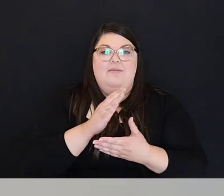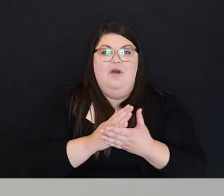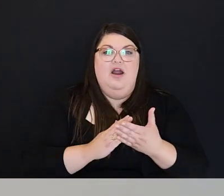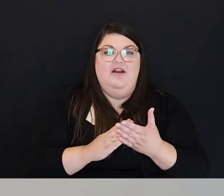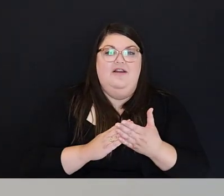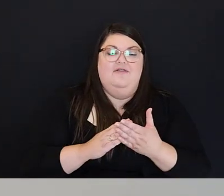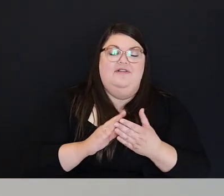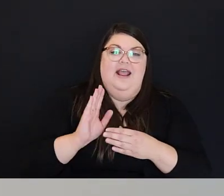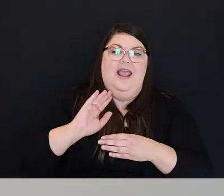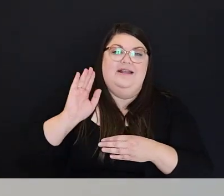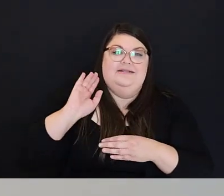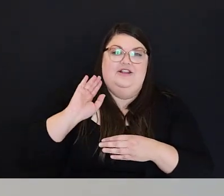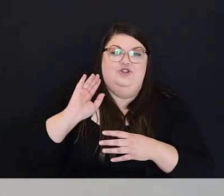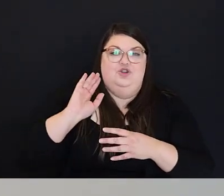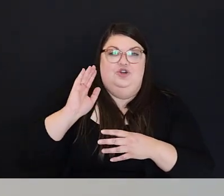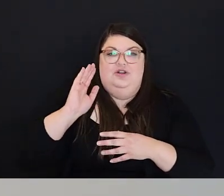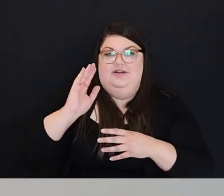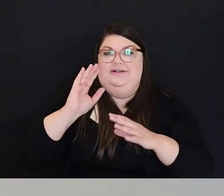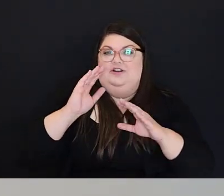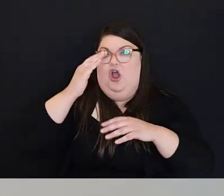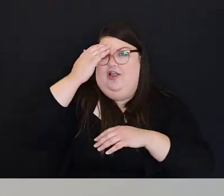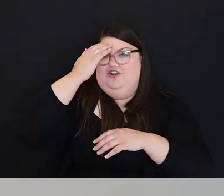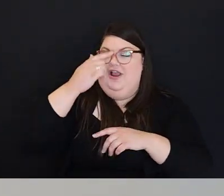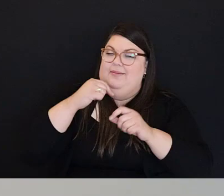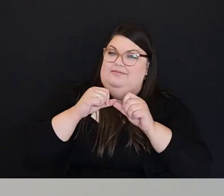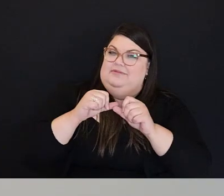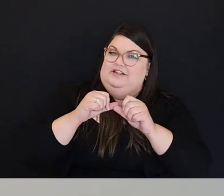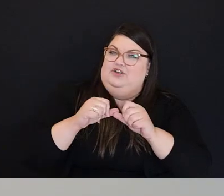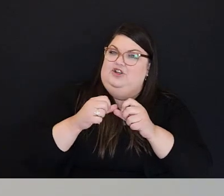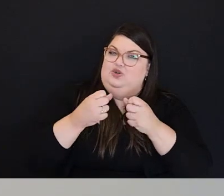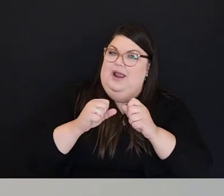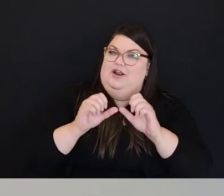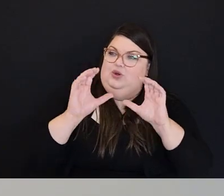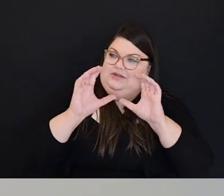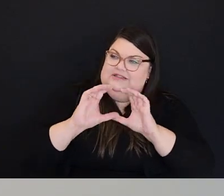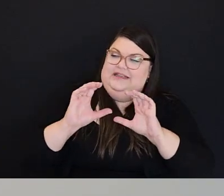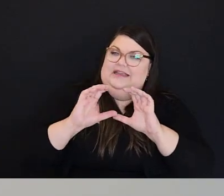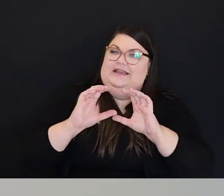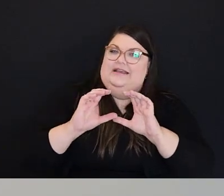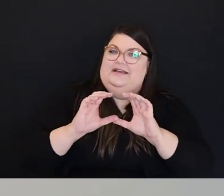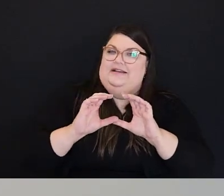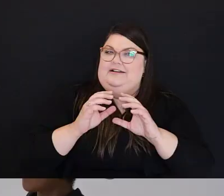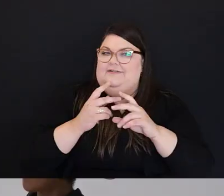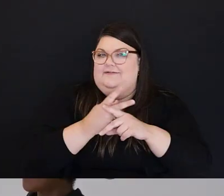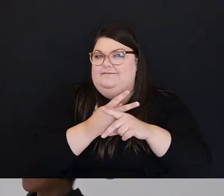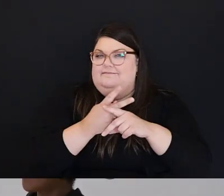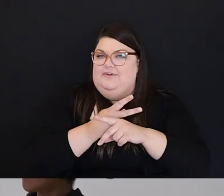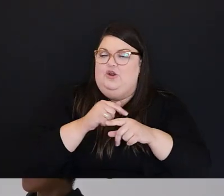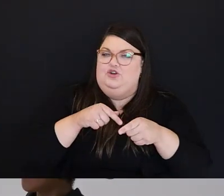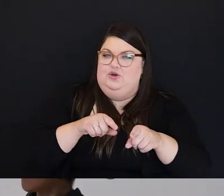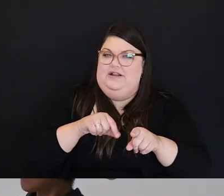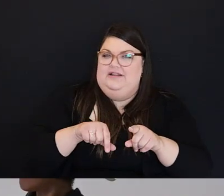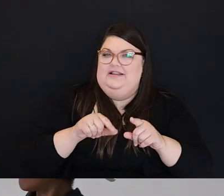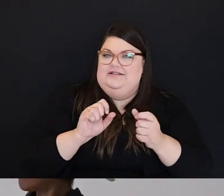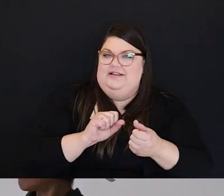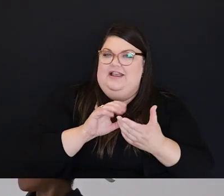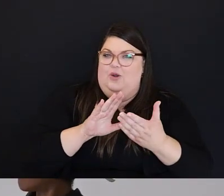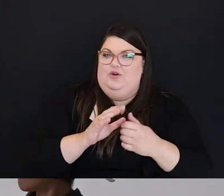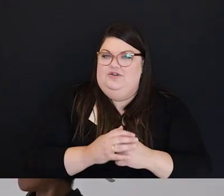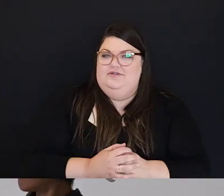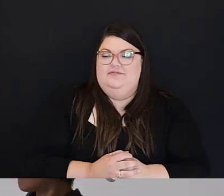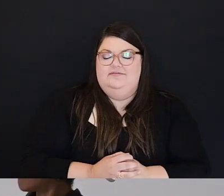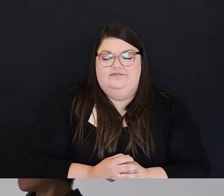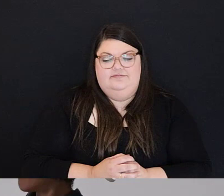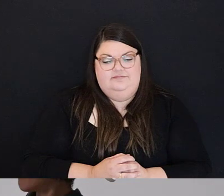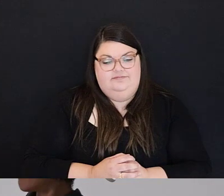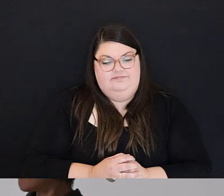ancestral knowledge that I'm constantly trying to seek out and tease out in these encounters. I feel I